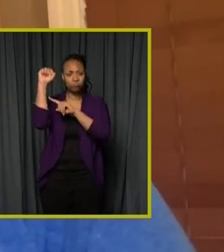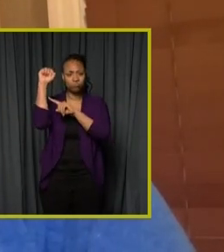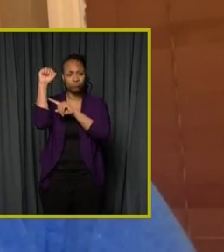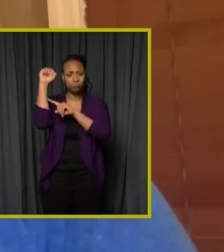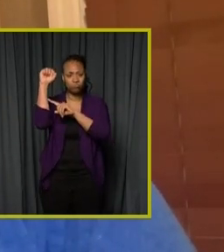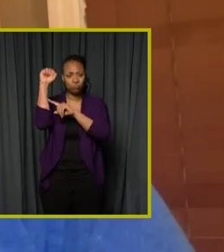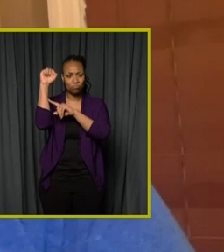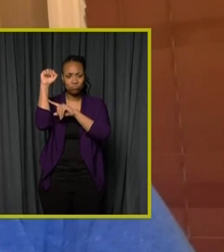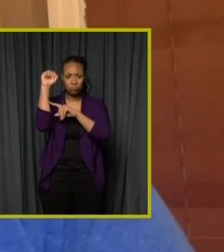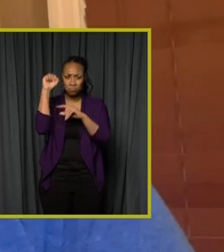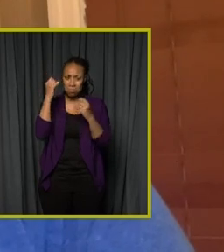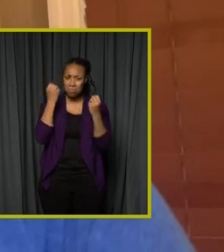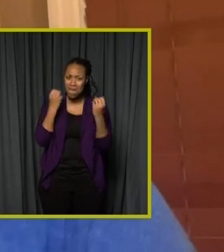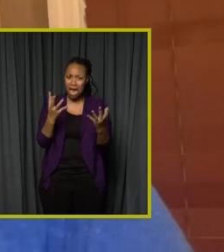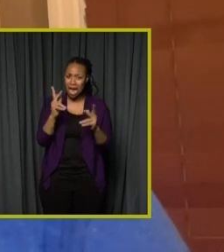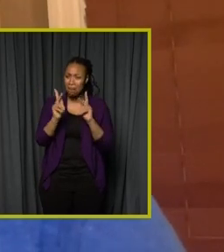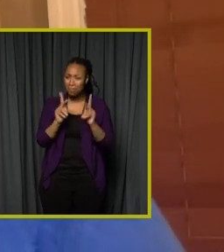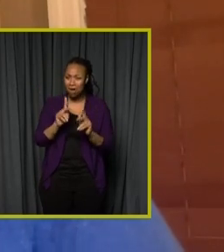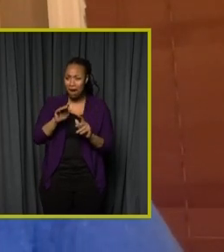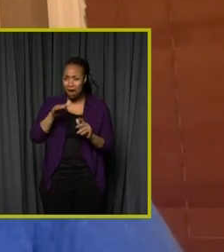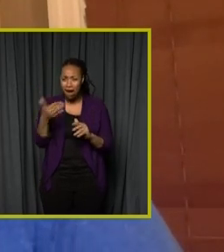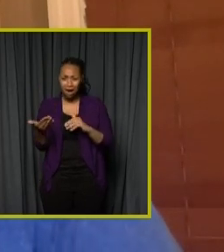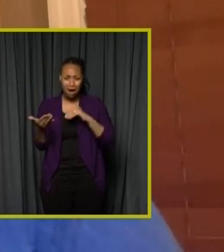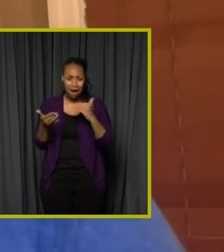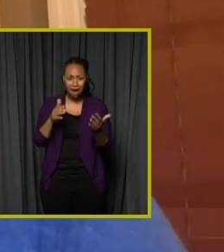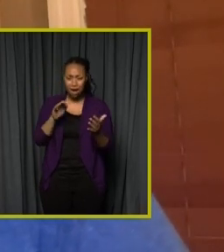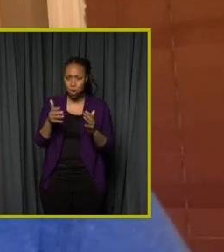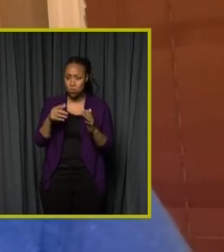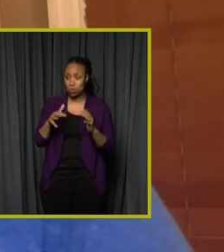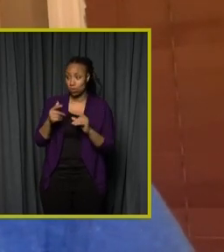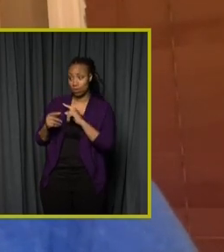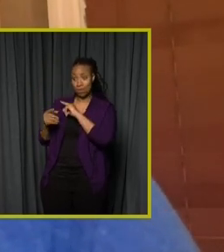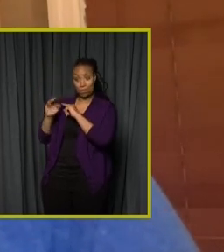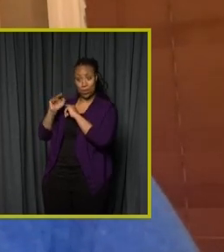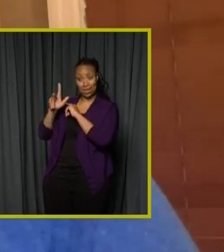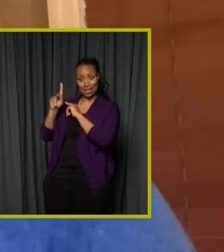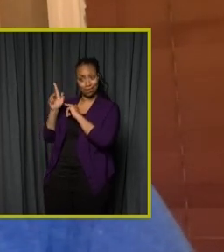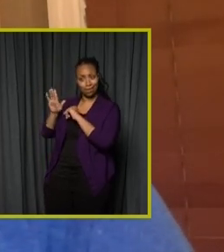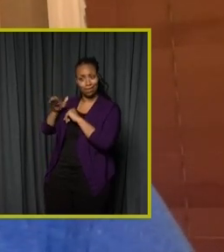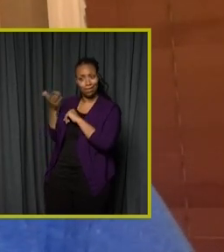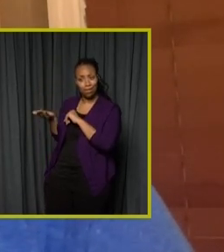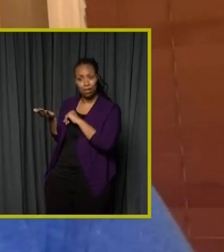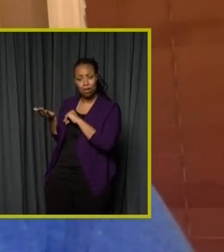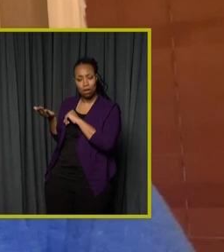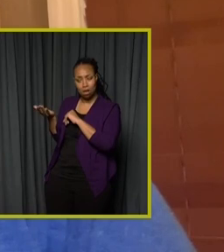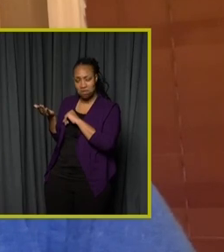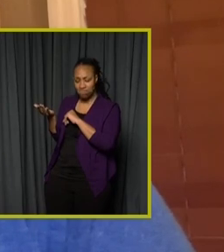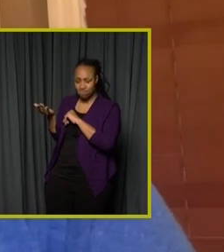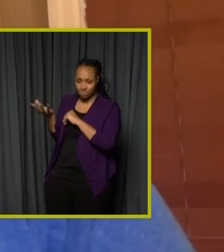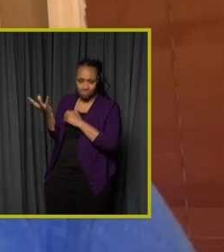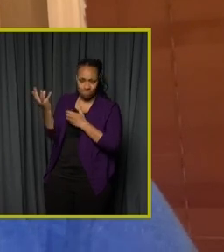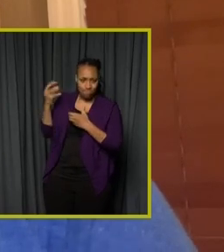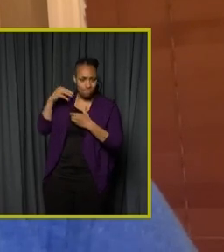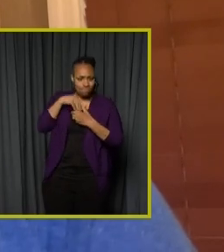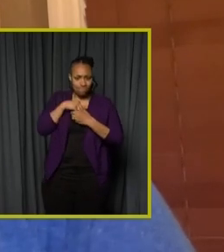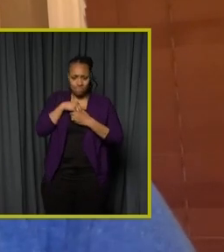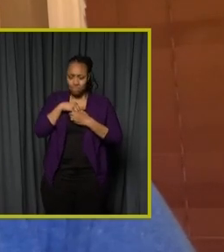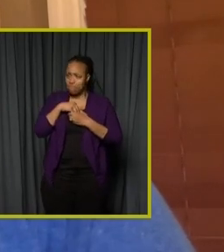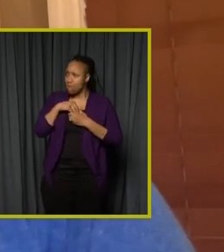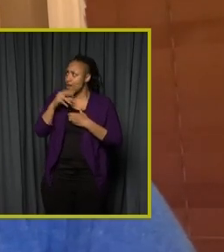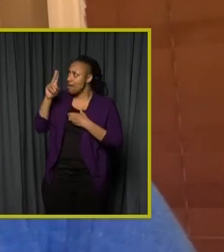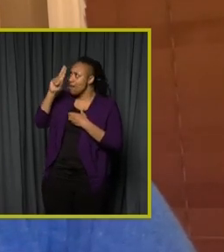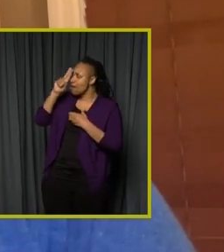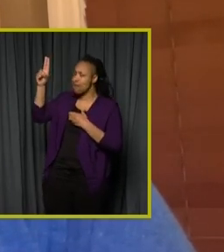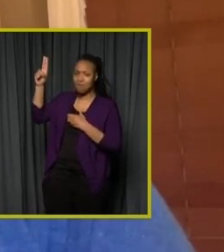5 years later. Today, as his daughter, I am honored to add my voice to the poor